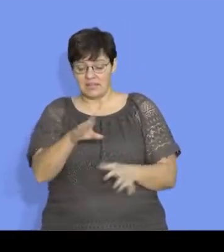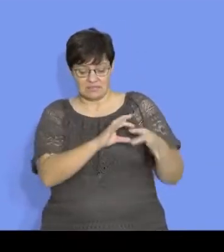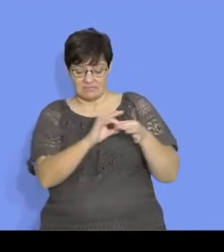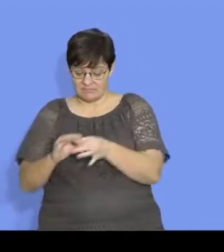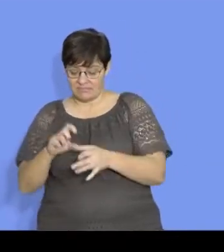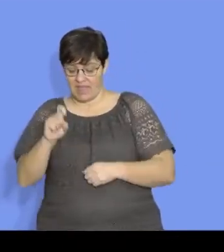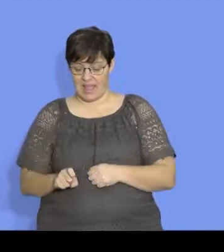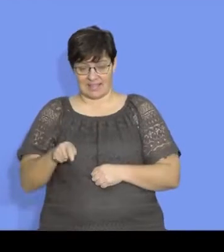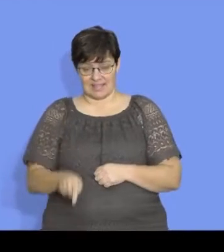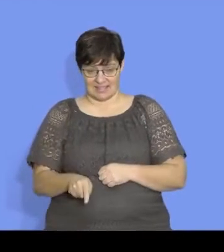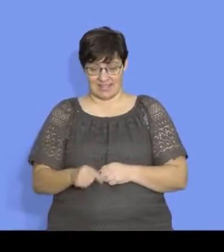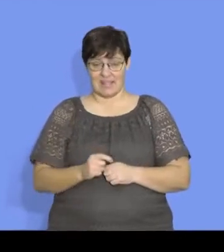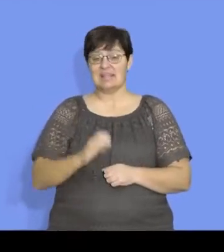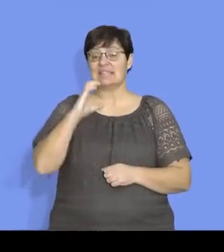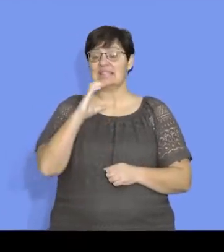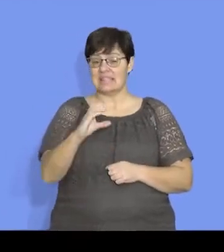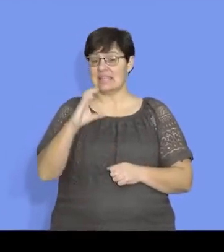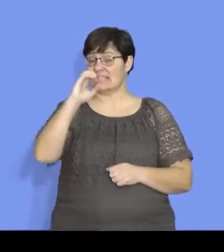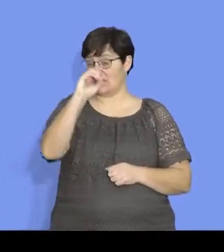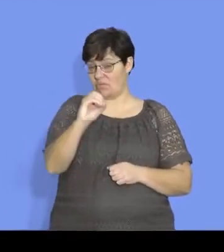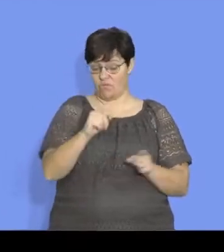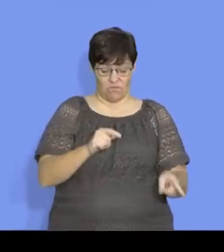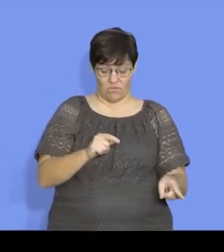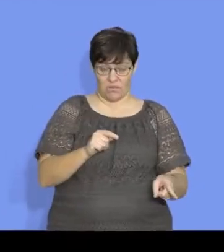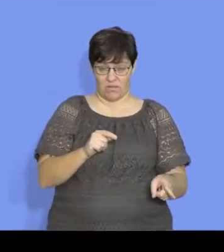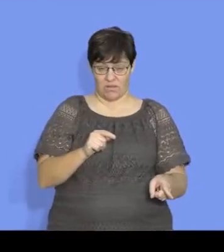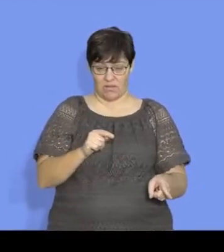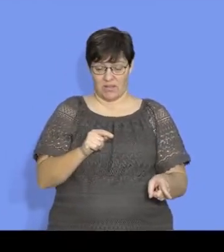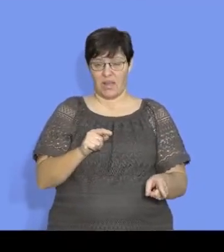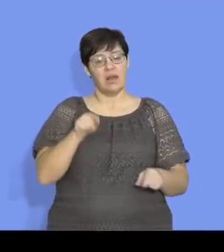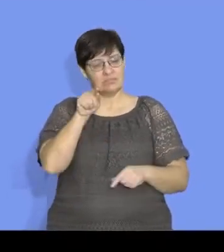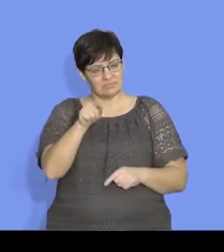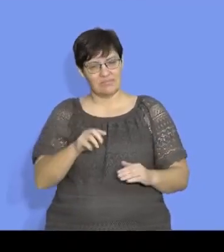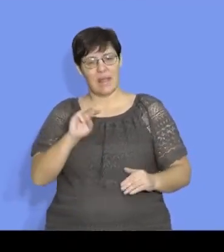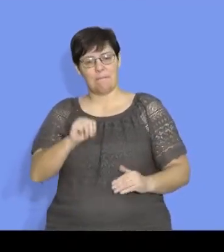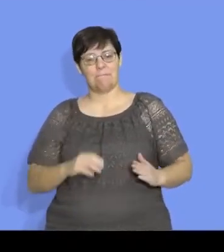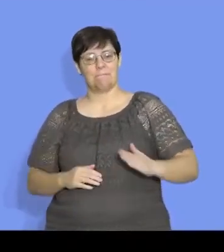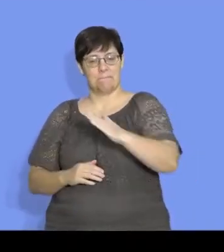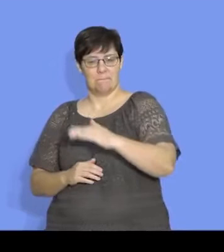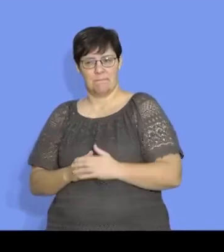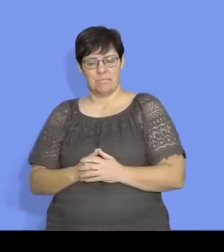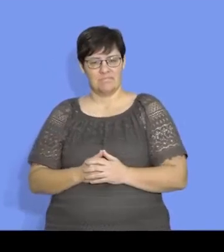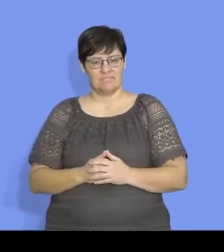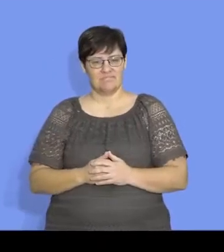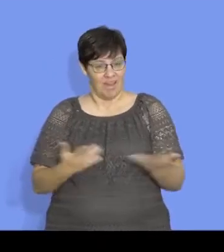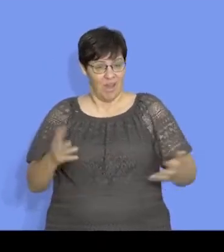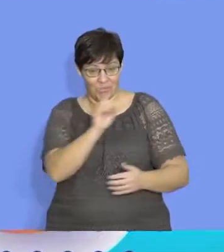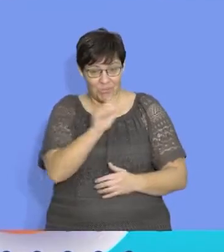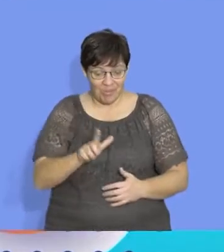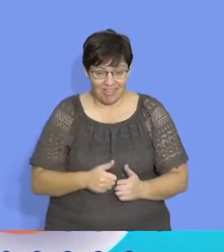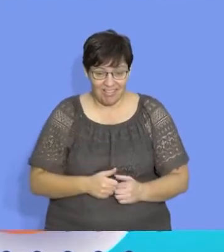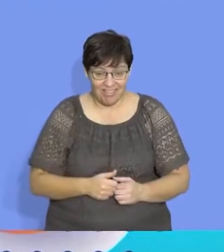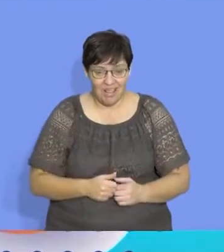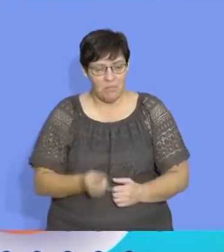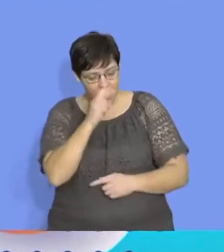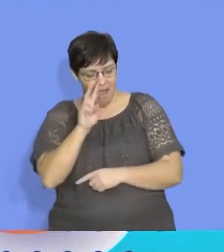the x, the c is 0, and this is your gradient. How cool is that? Just